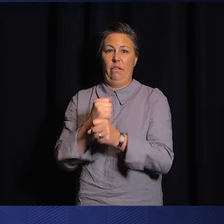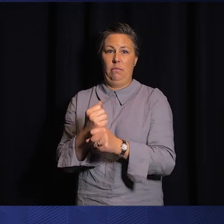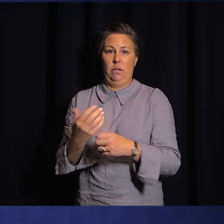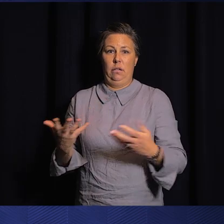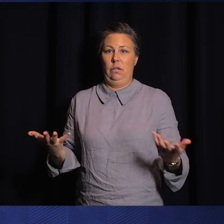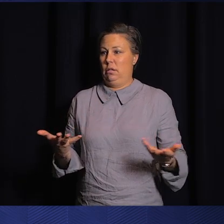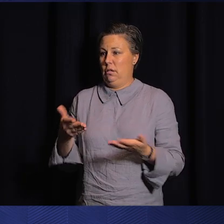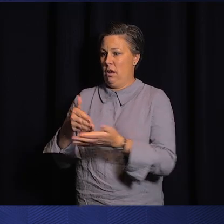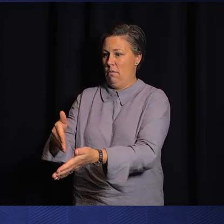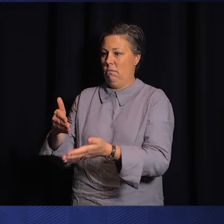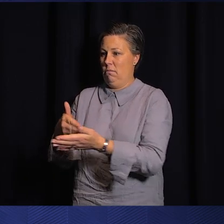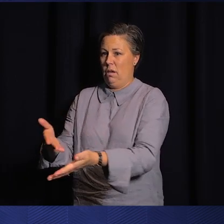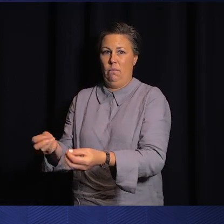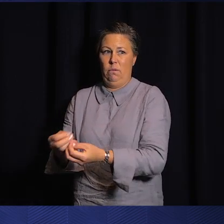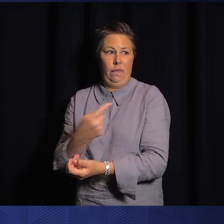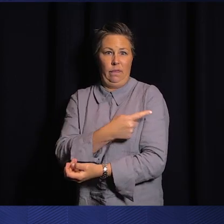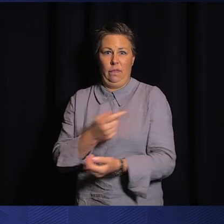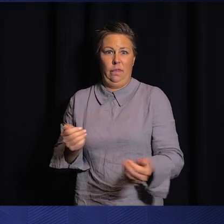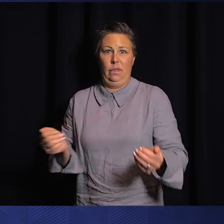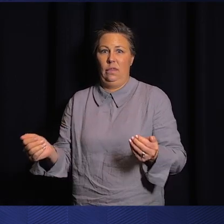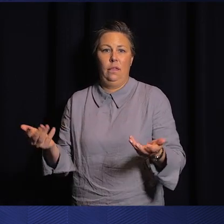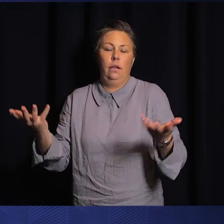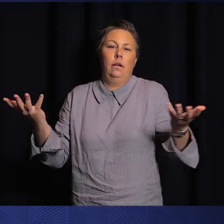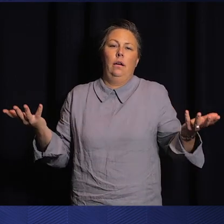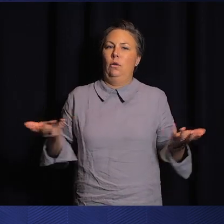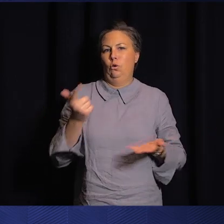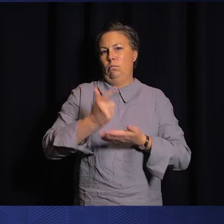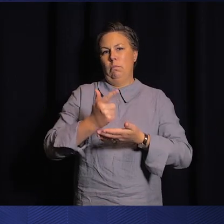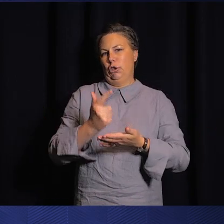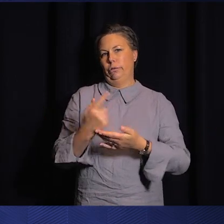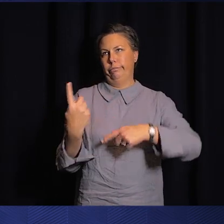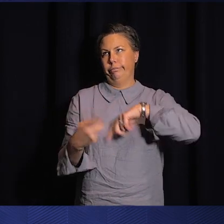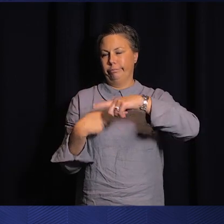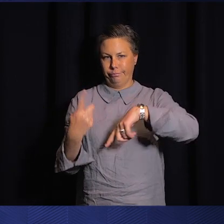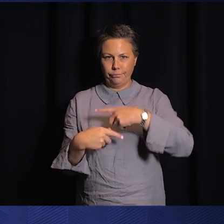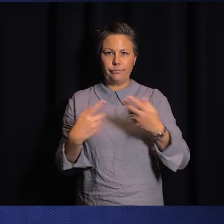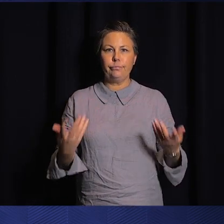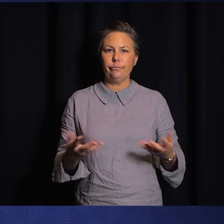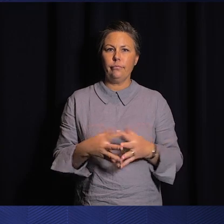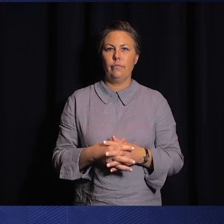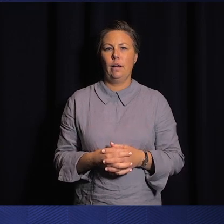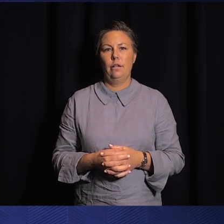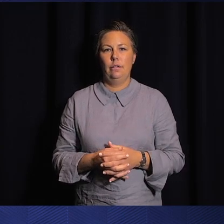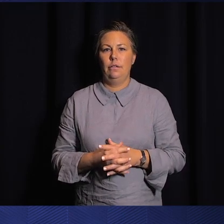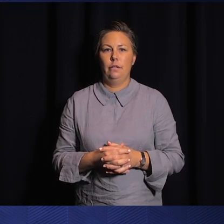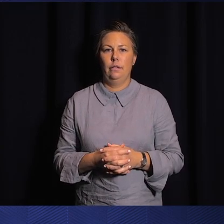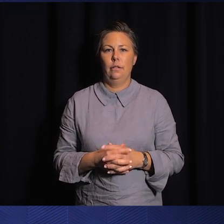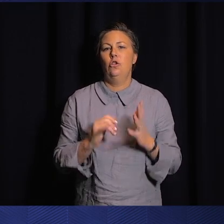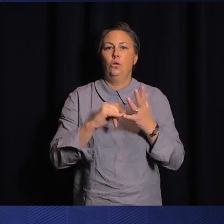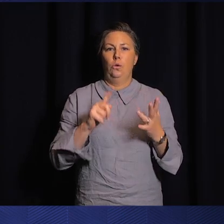provide assistance to where they have been displaced. So we have to develop the